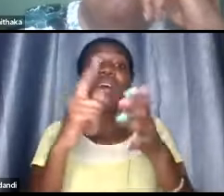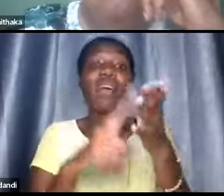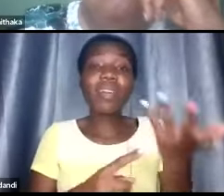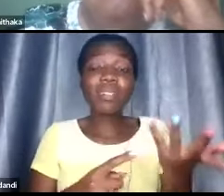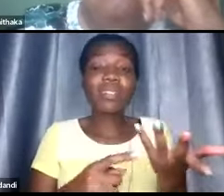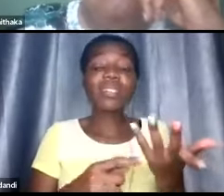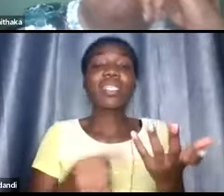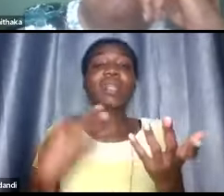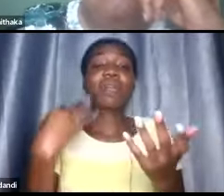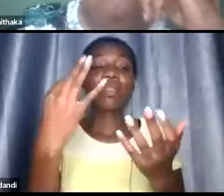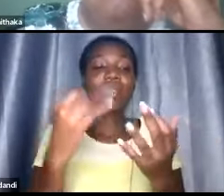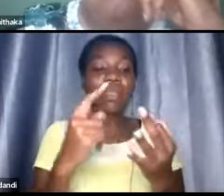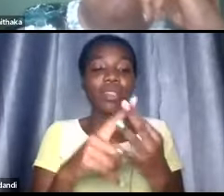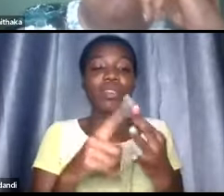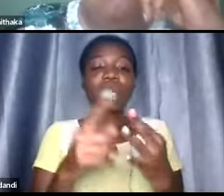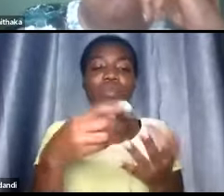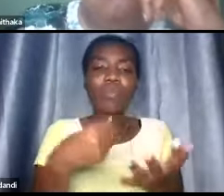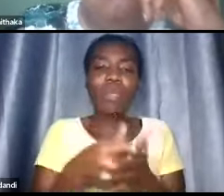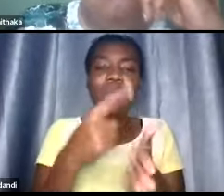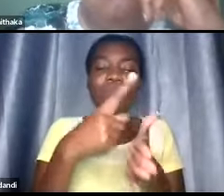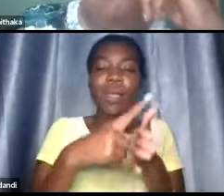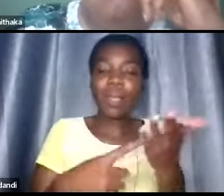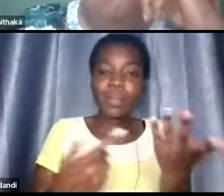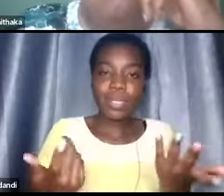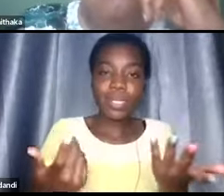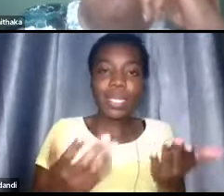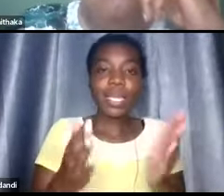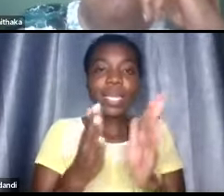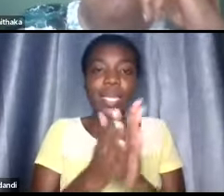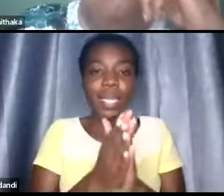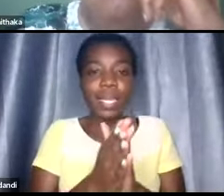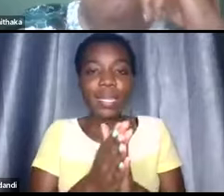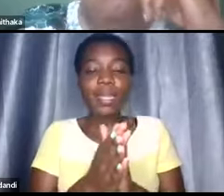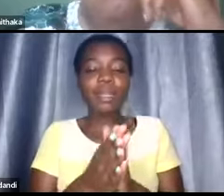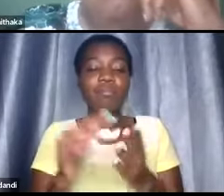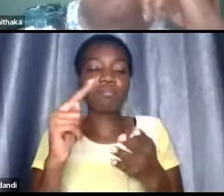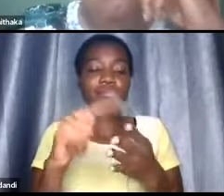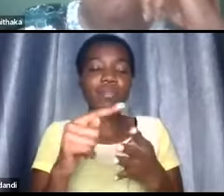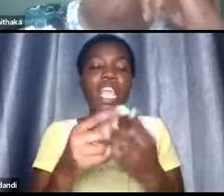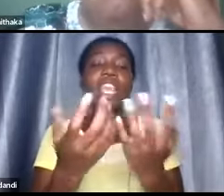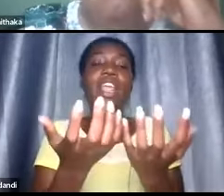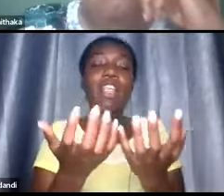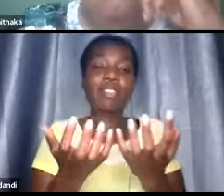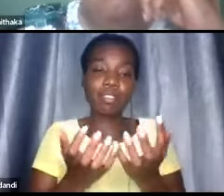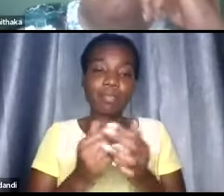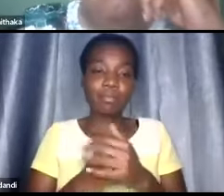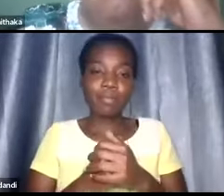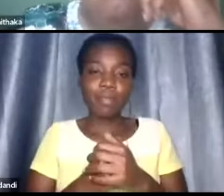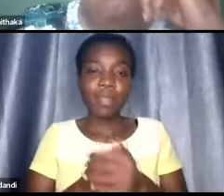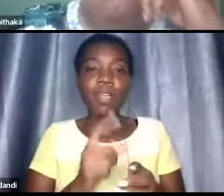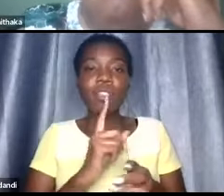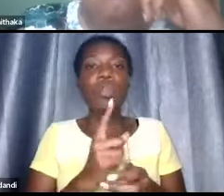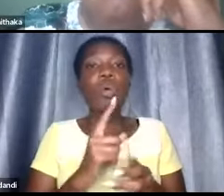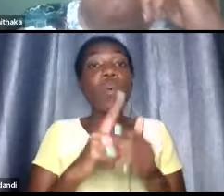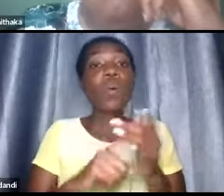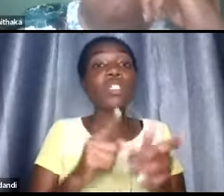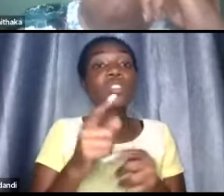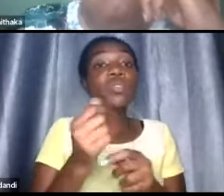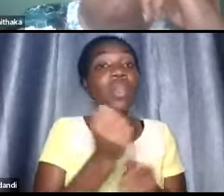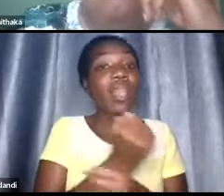be paid for. And number 4, what the world needs. So what you love versus what you are good